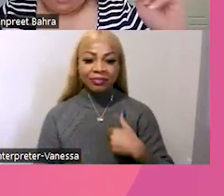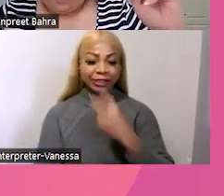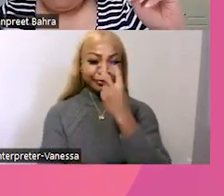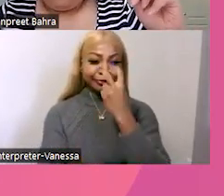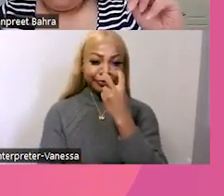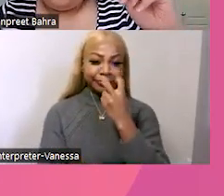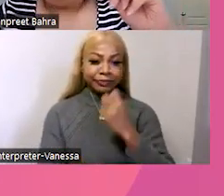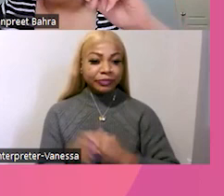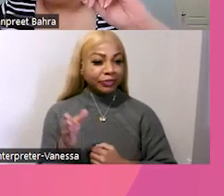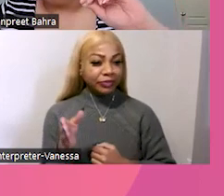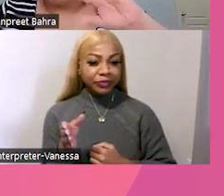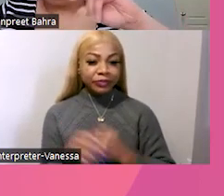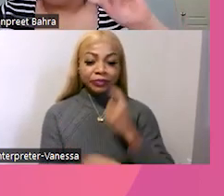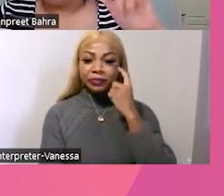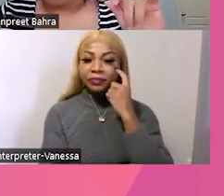of